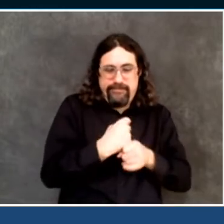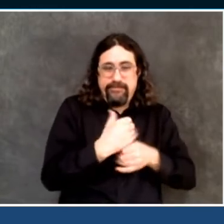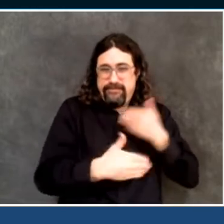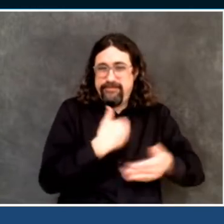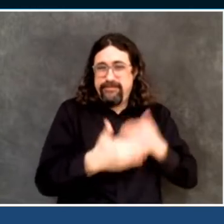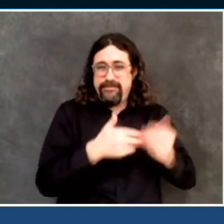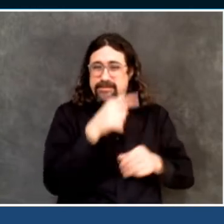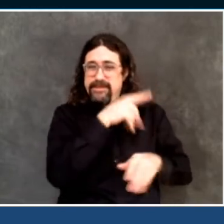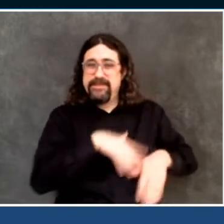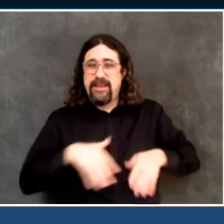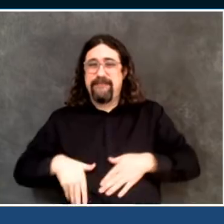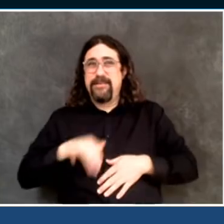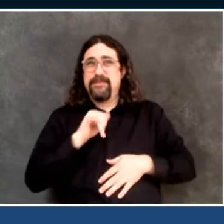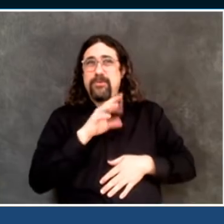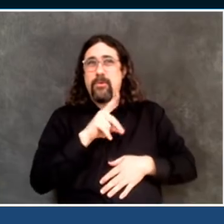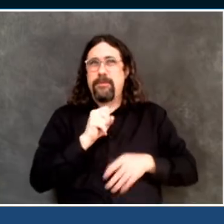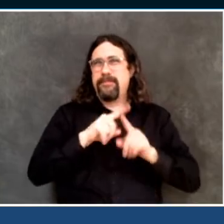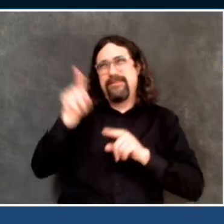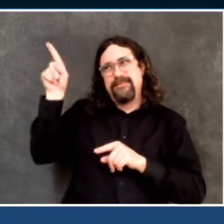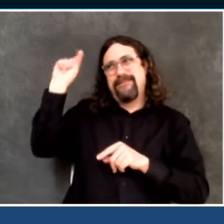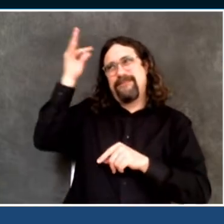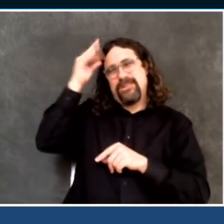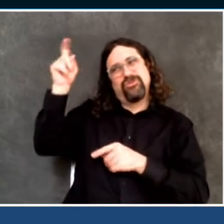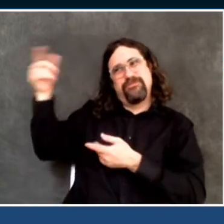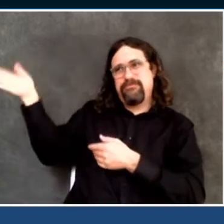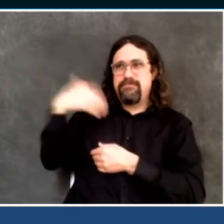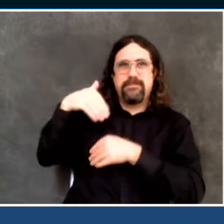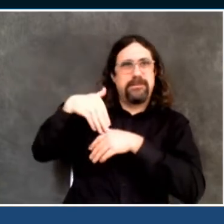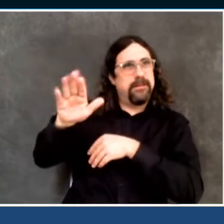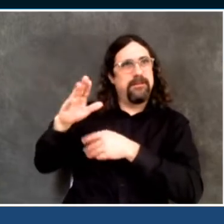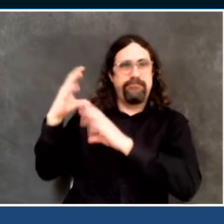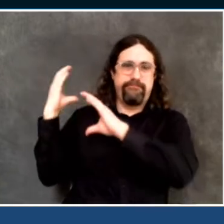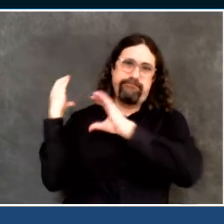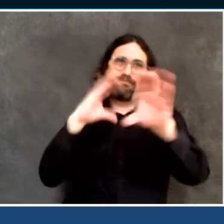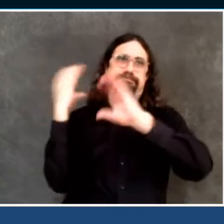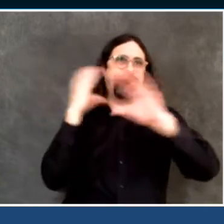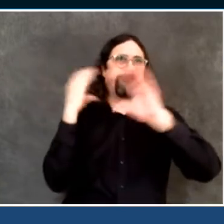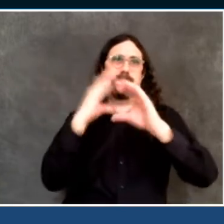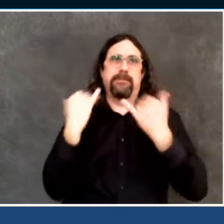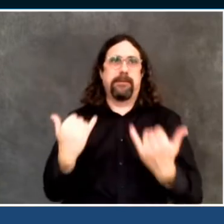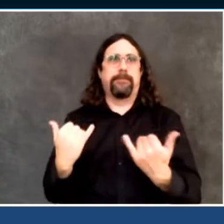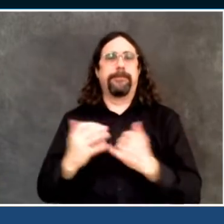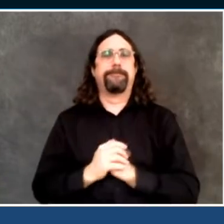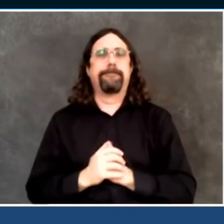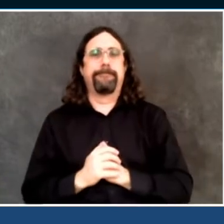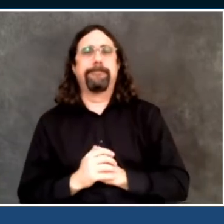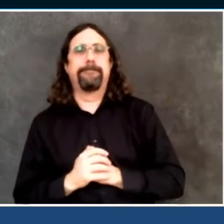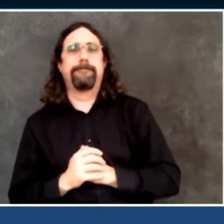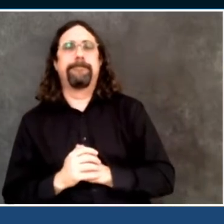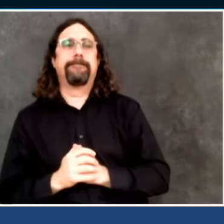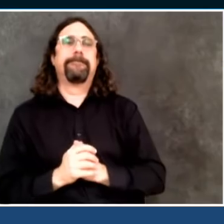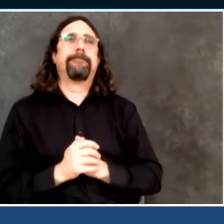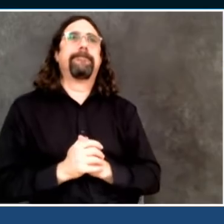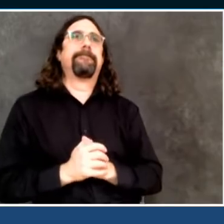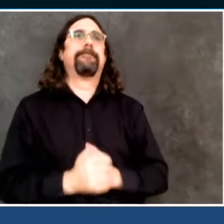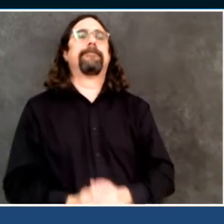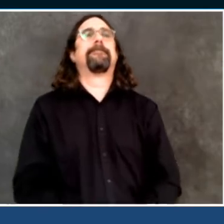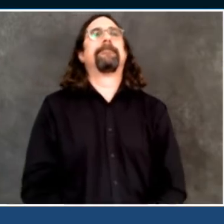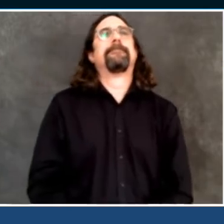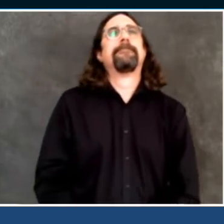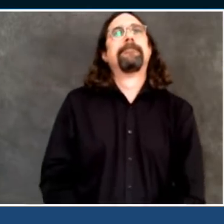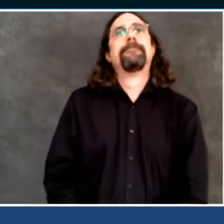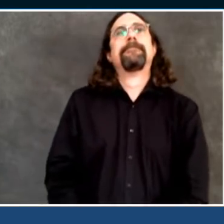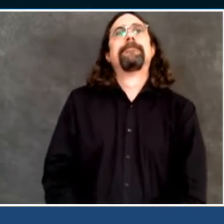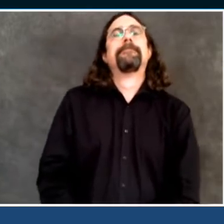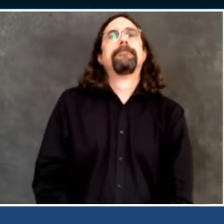So the final thing I want to do is talk